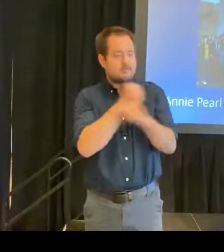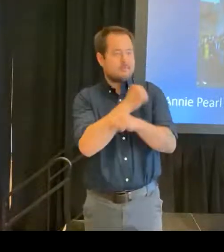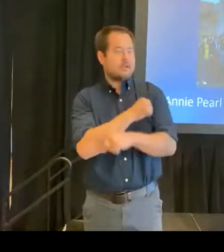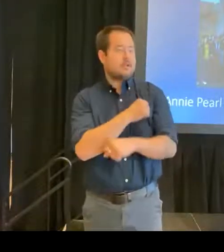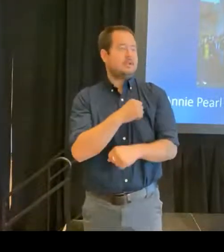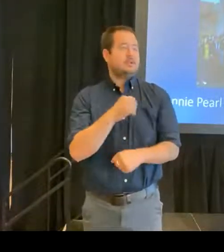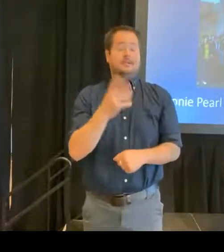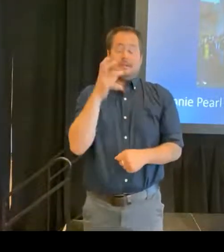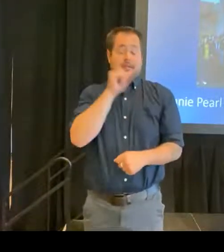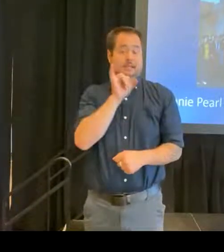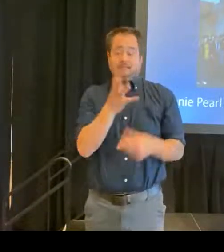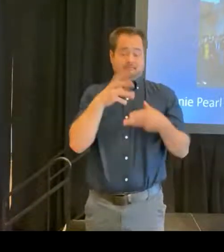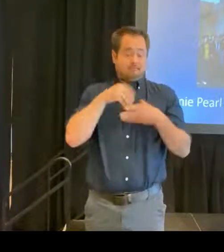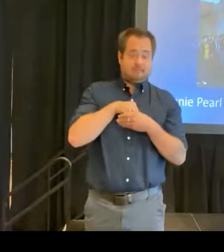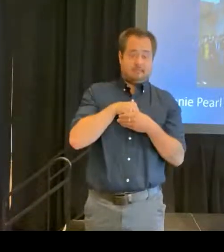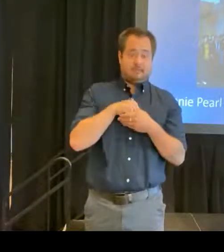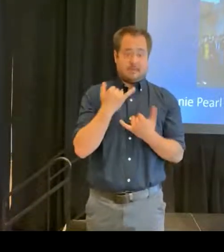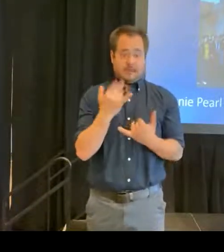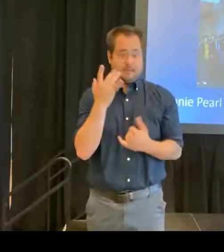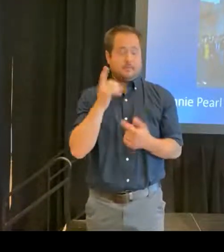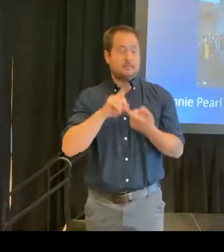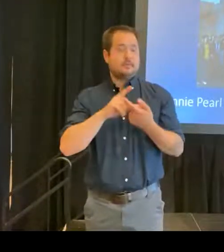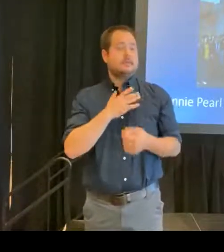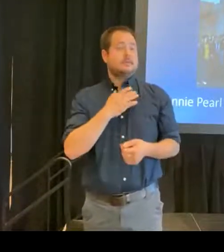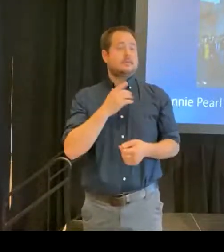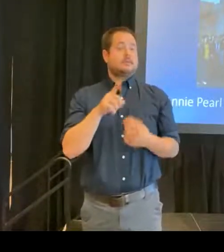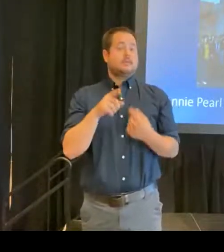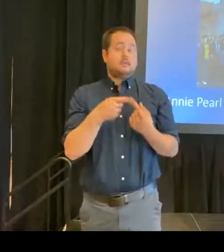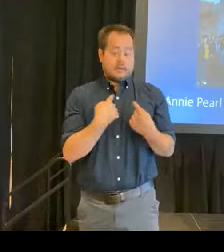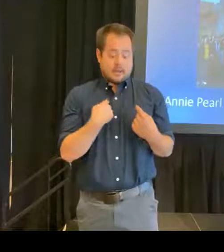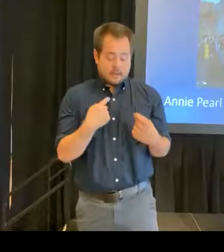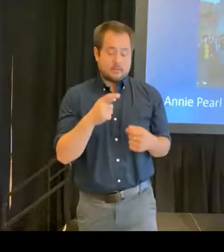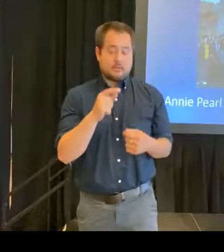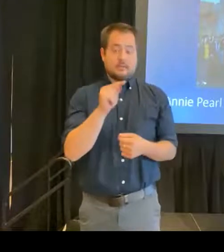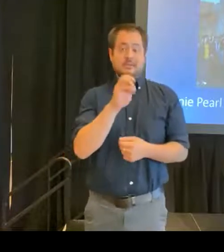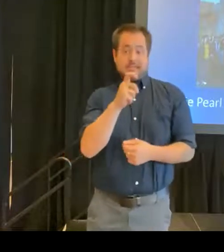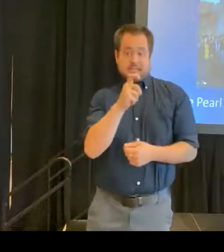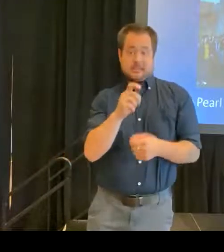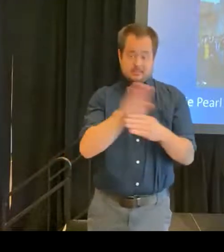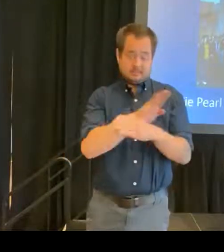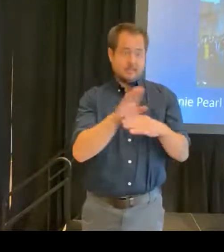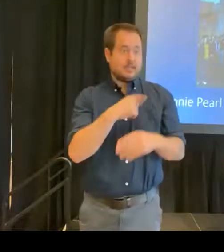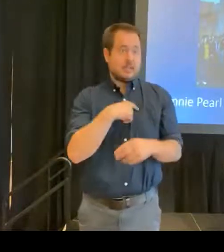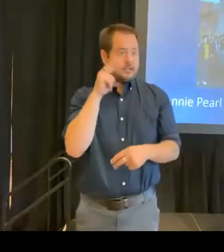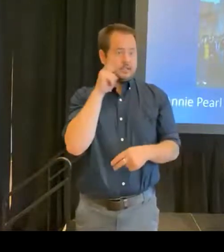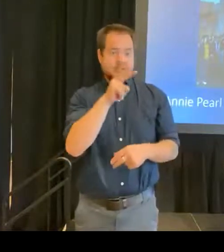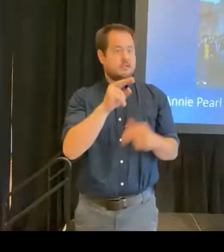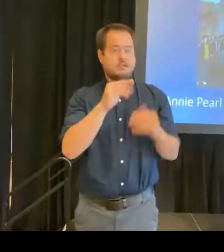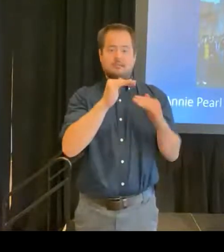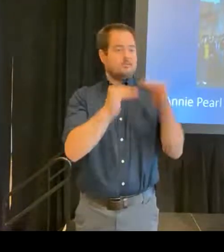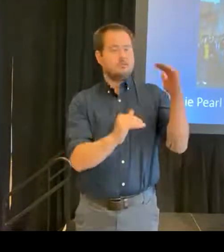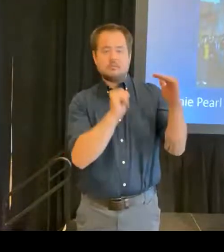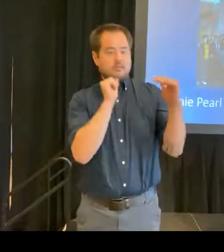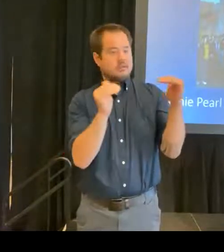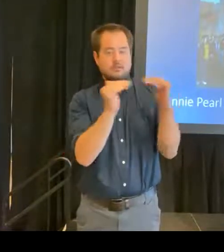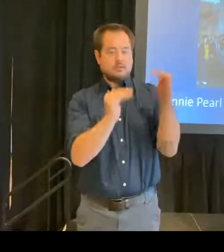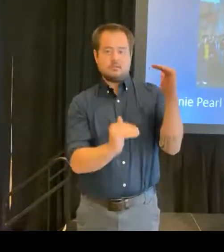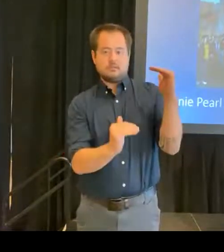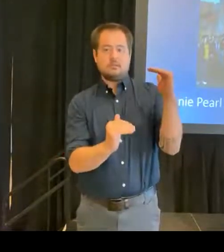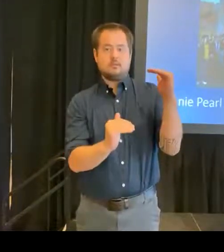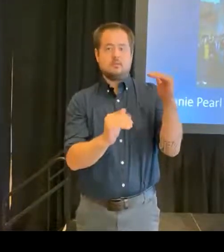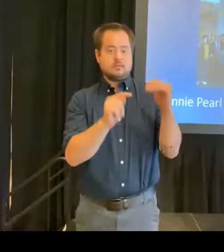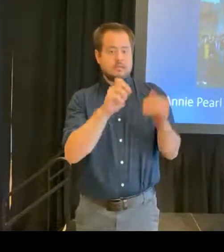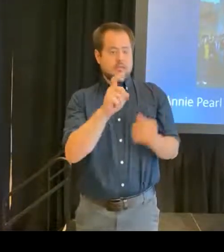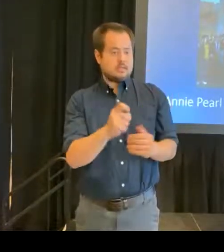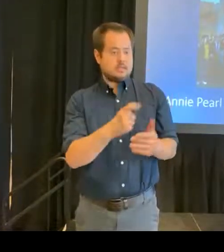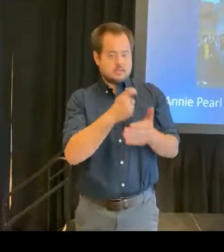A friend of mine told me, he said, because when I was in the tax business, I saw injustice in the tax business and would